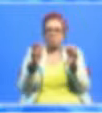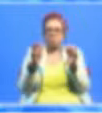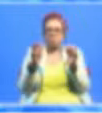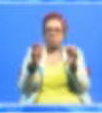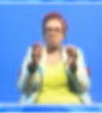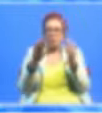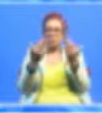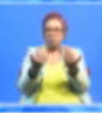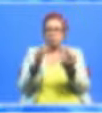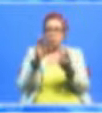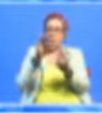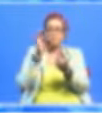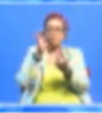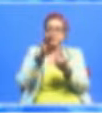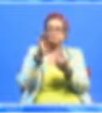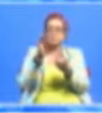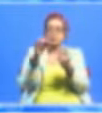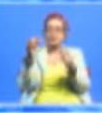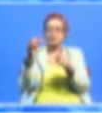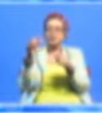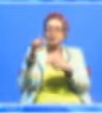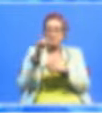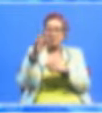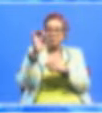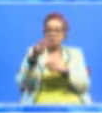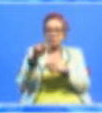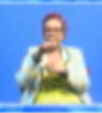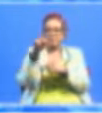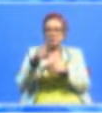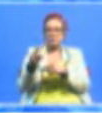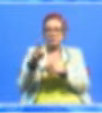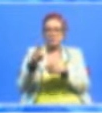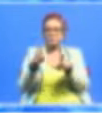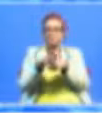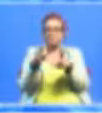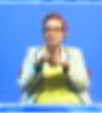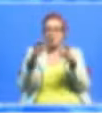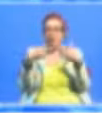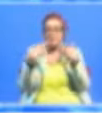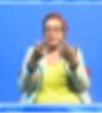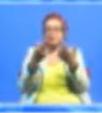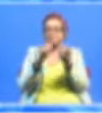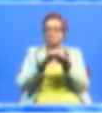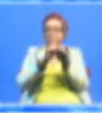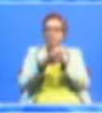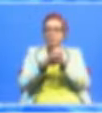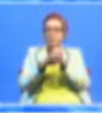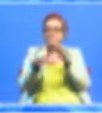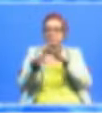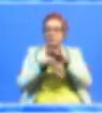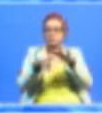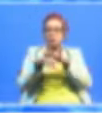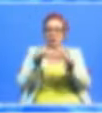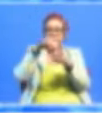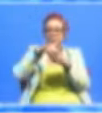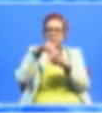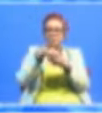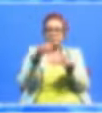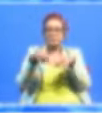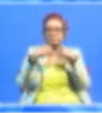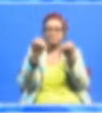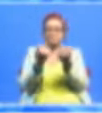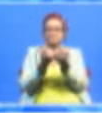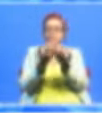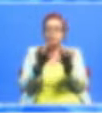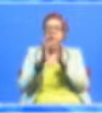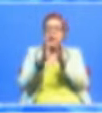and identified that Generation Z, or Gen Z, as they are commonly referred to, are fast changing the perception of investment in a society or culture that